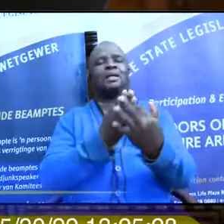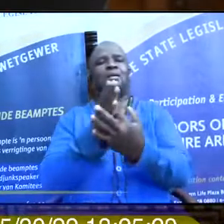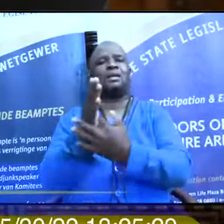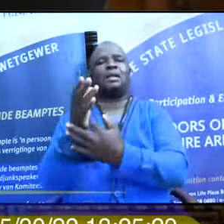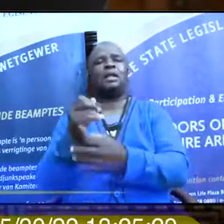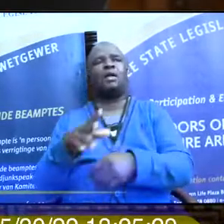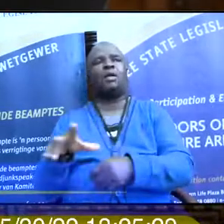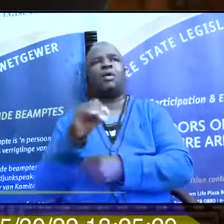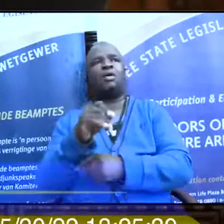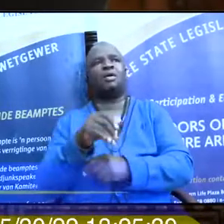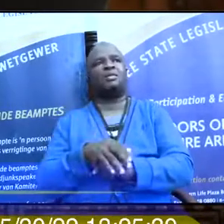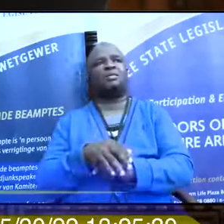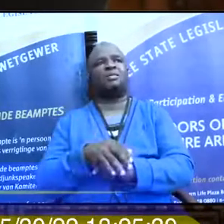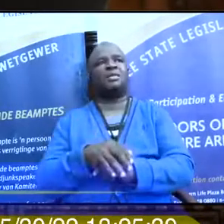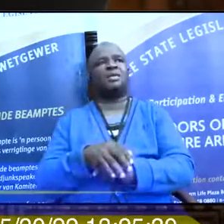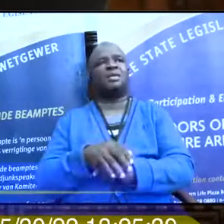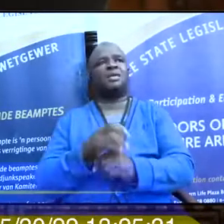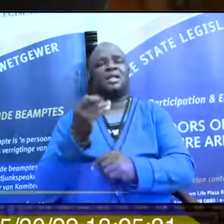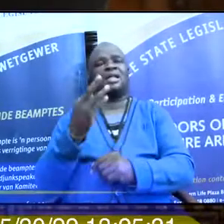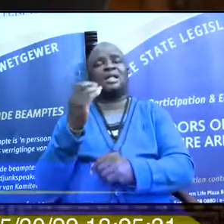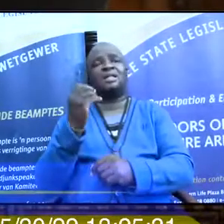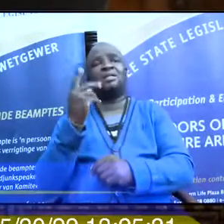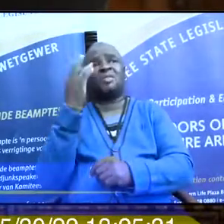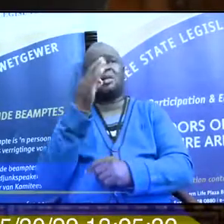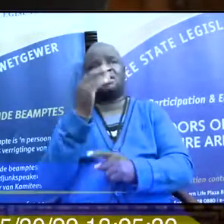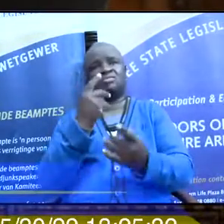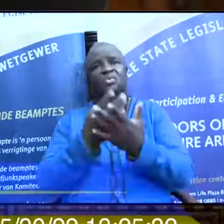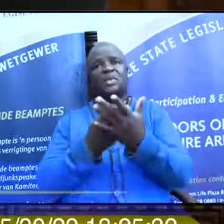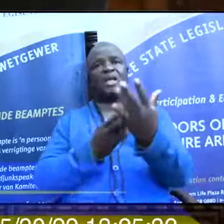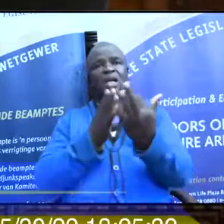learner in 30 minutes period